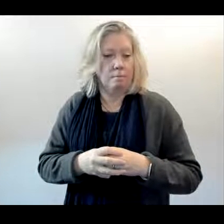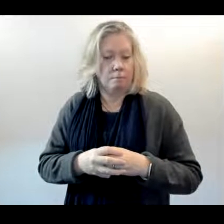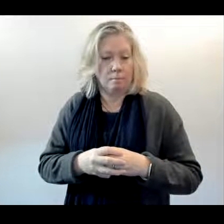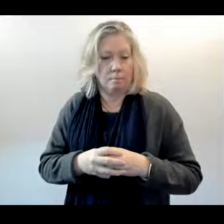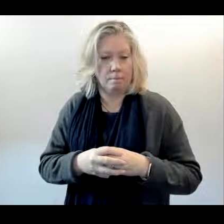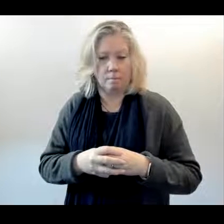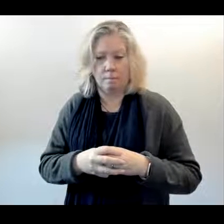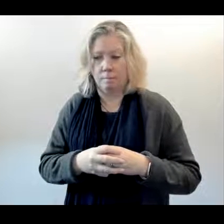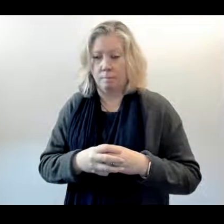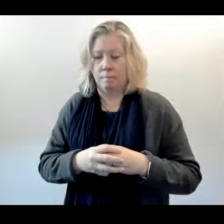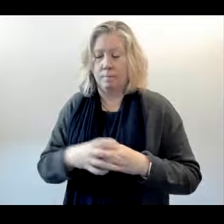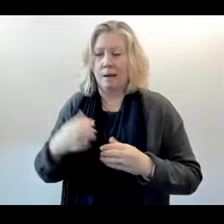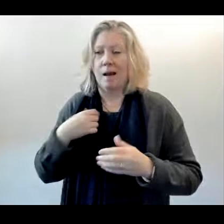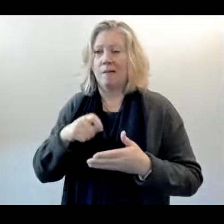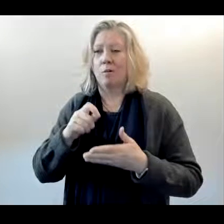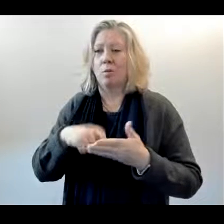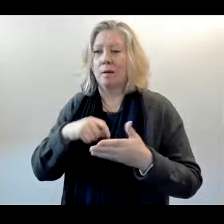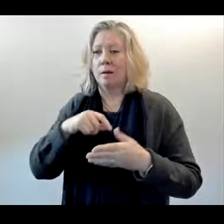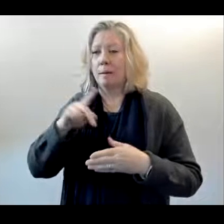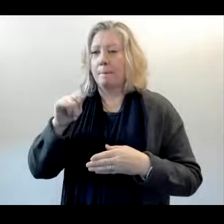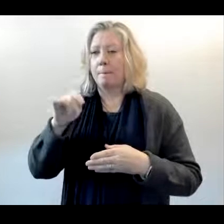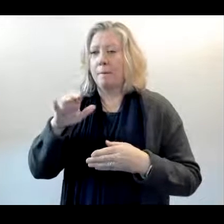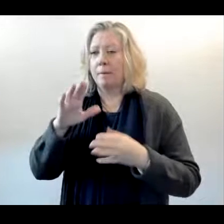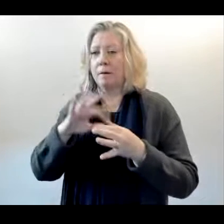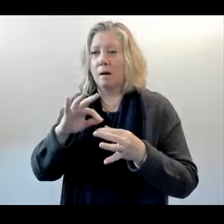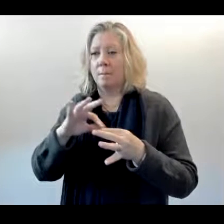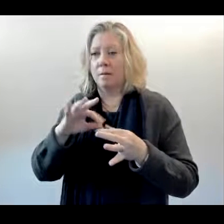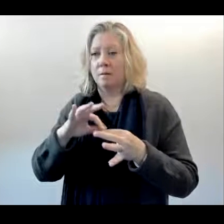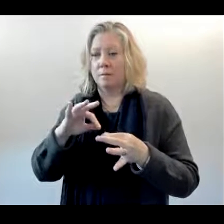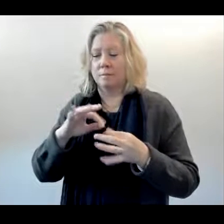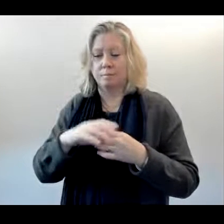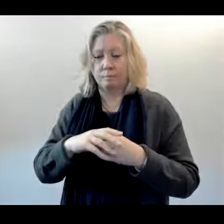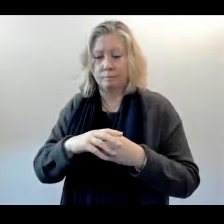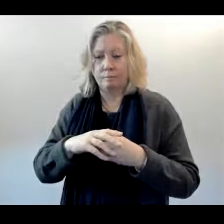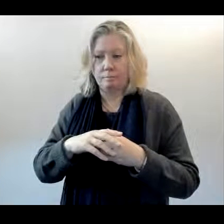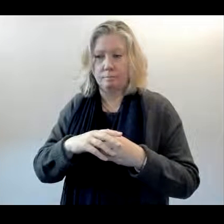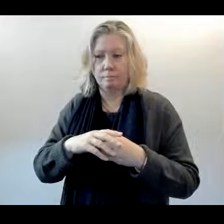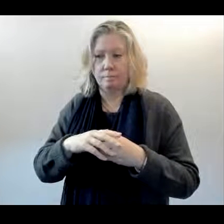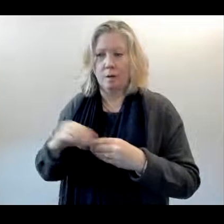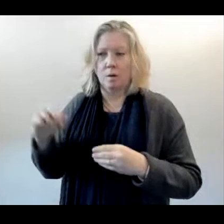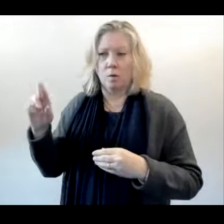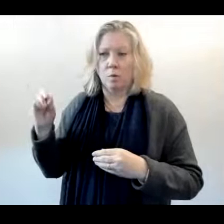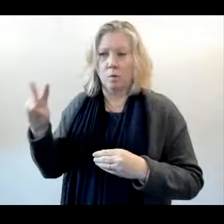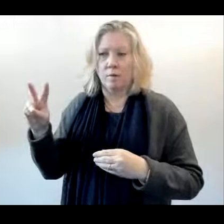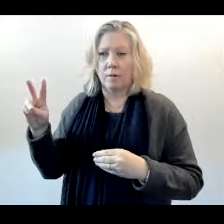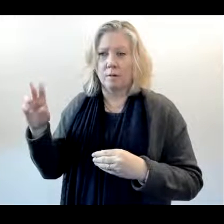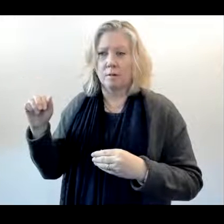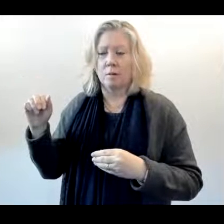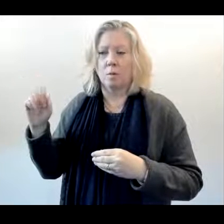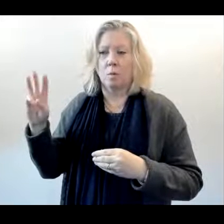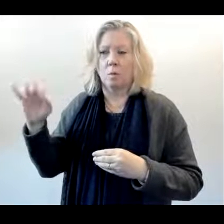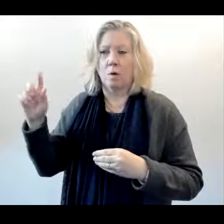have a written public comment to read into the record. This is from Reverend Lee Walls.